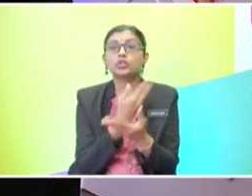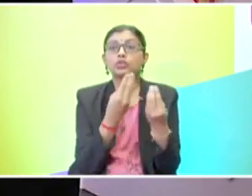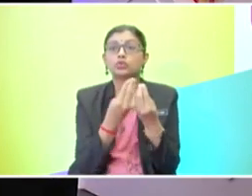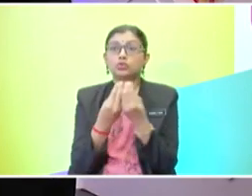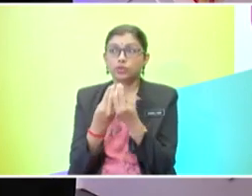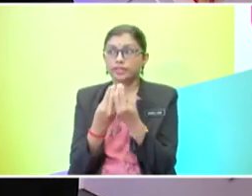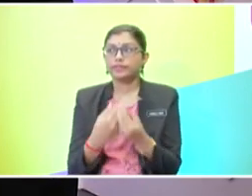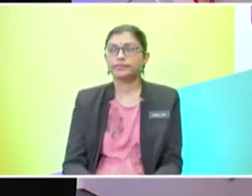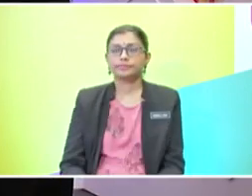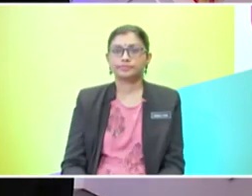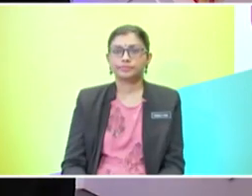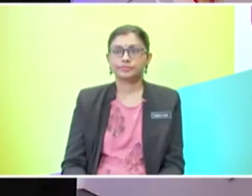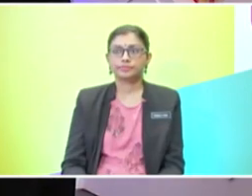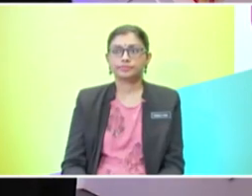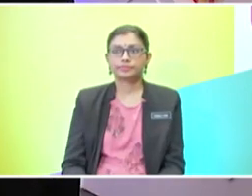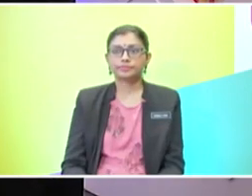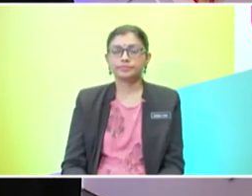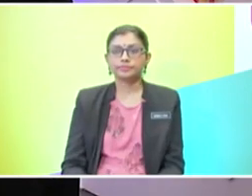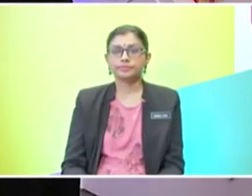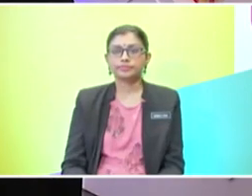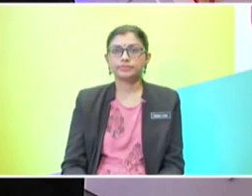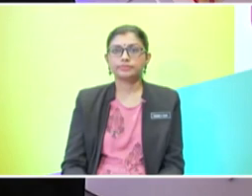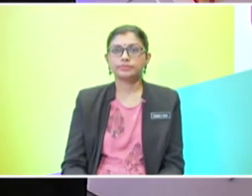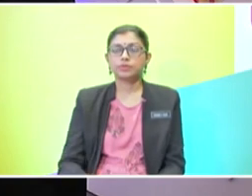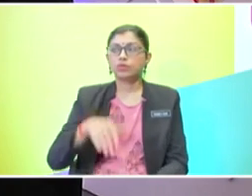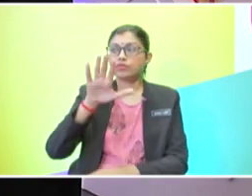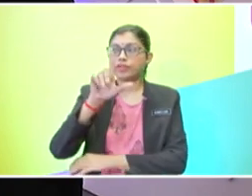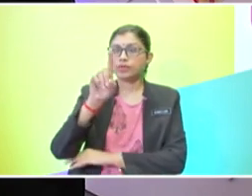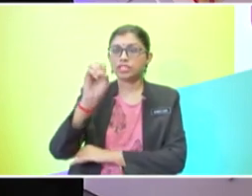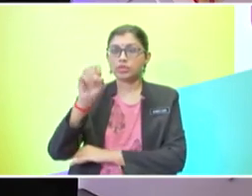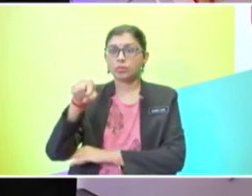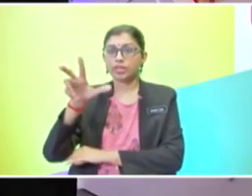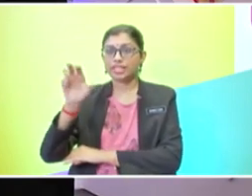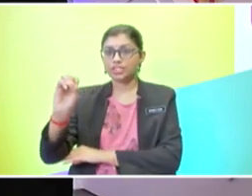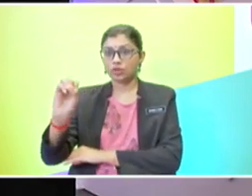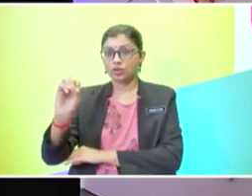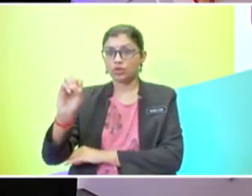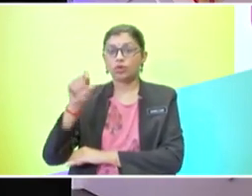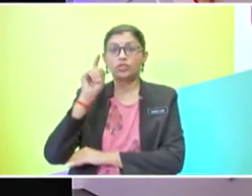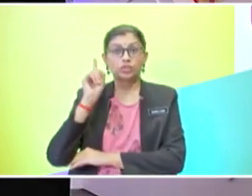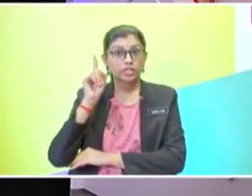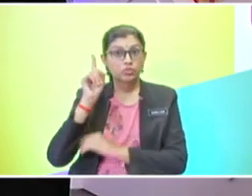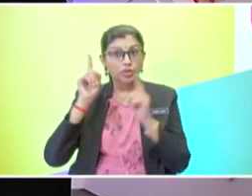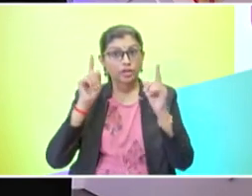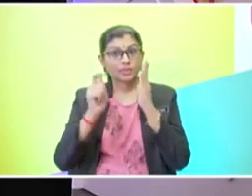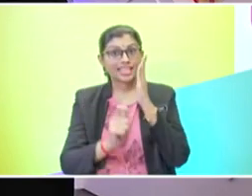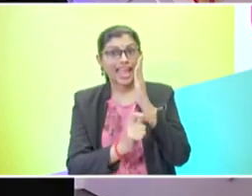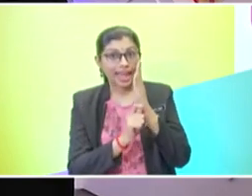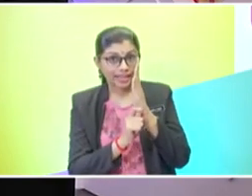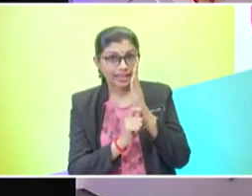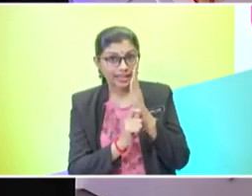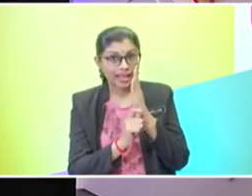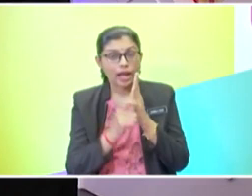and 30 cent. Yes. Okay. So that 530 cent, remember, we have to add on with our total because it